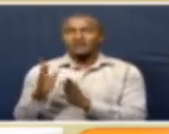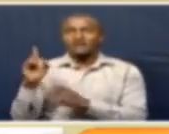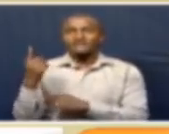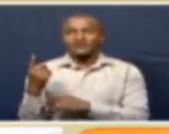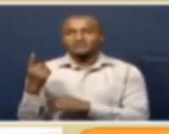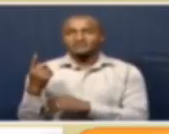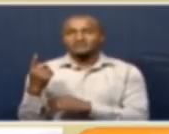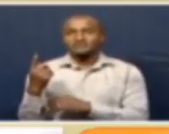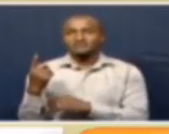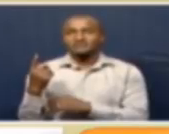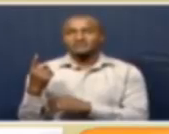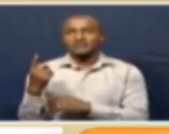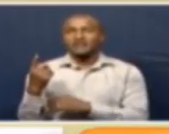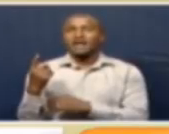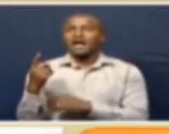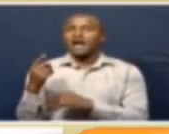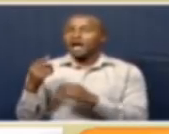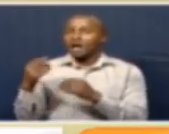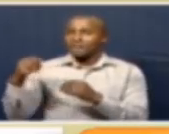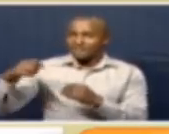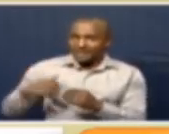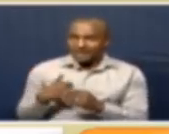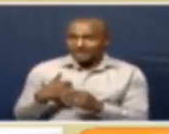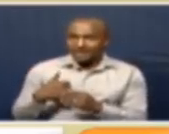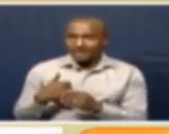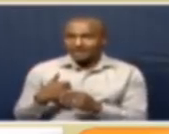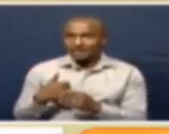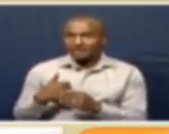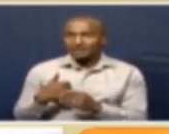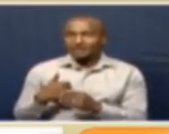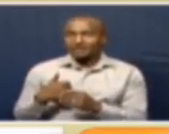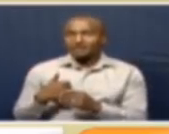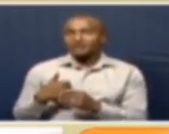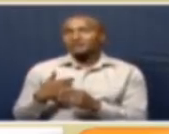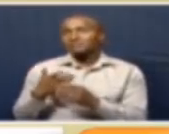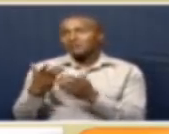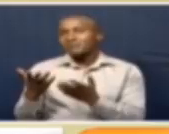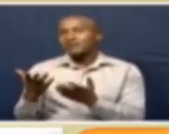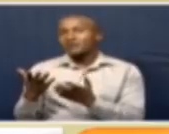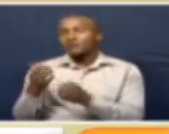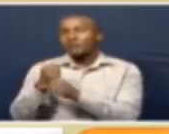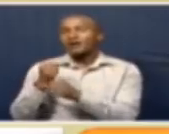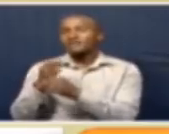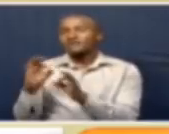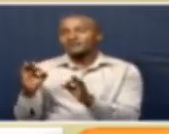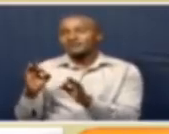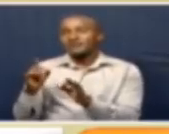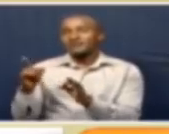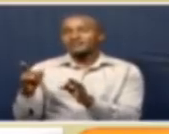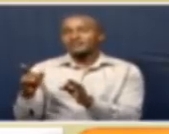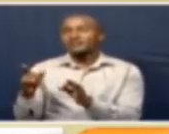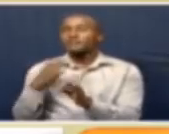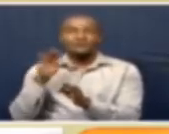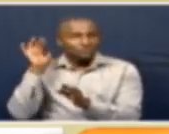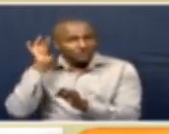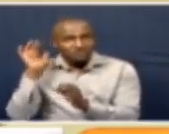all, the kind of money we are paid, no lawyer, not unless they're trying to work pro bono, no lawyer will even want to listen to